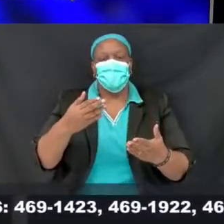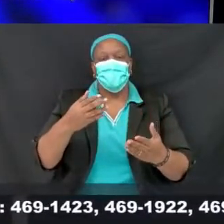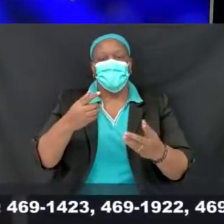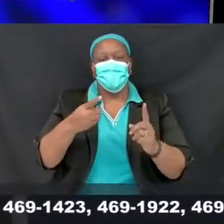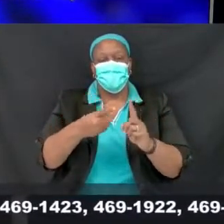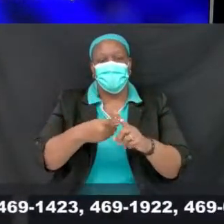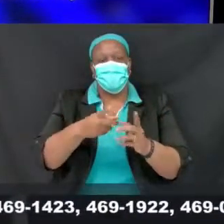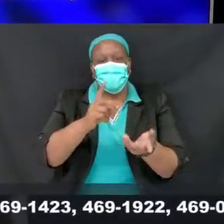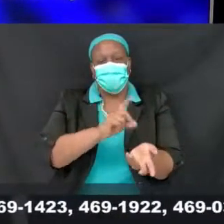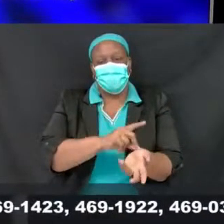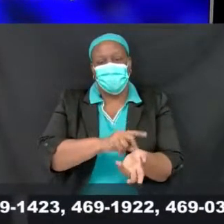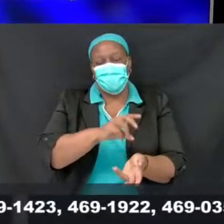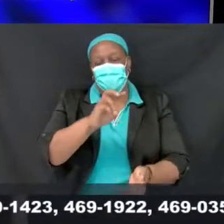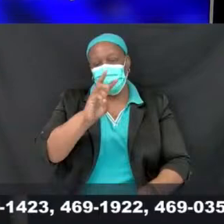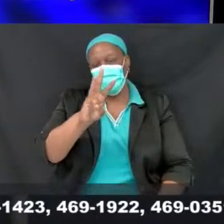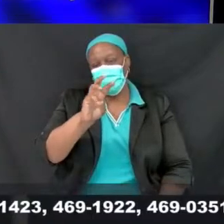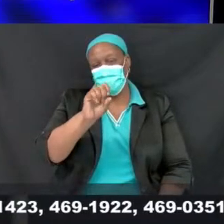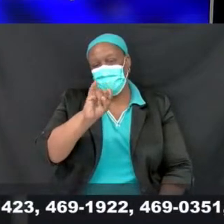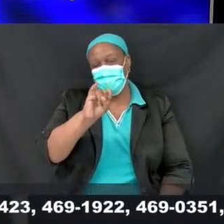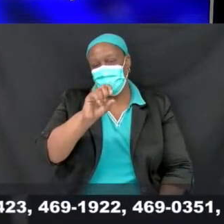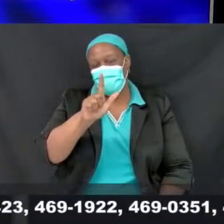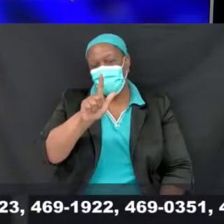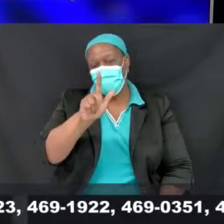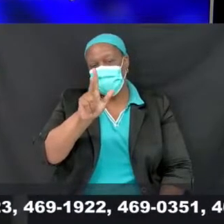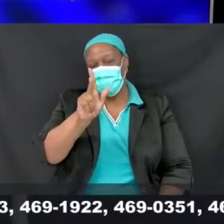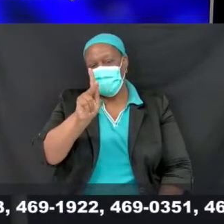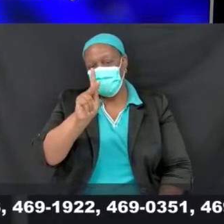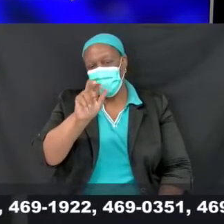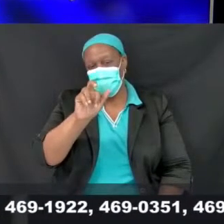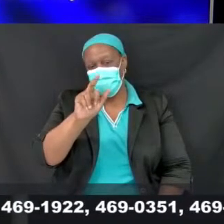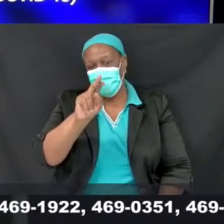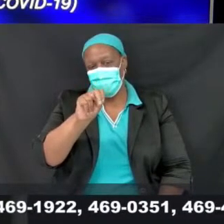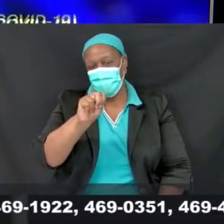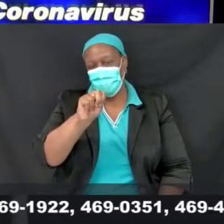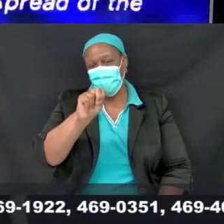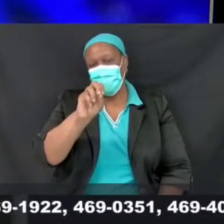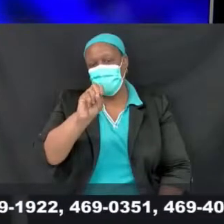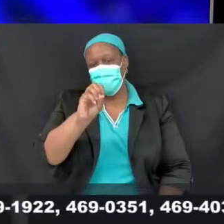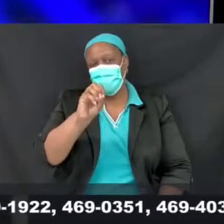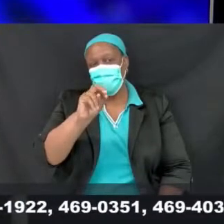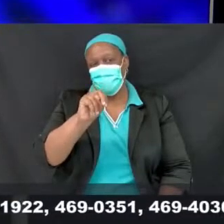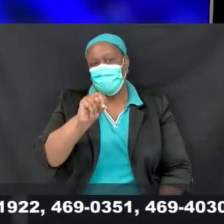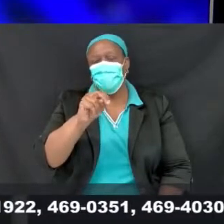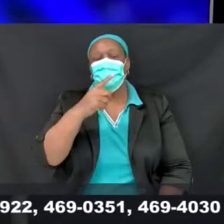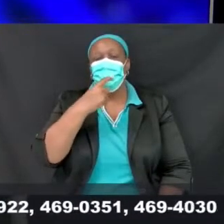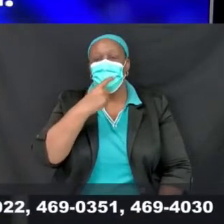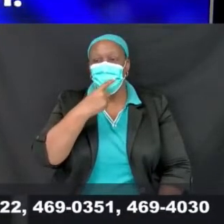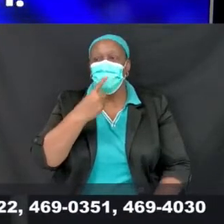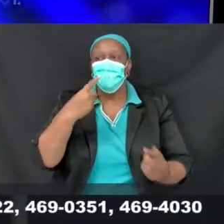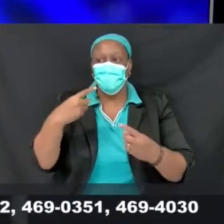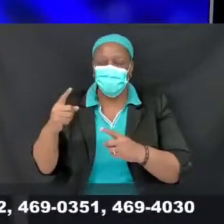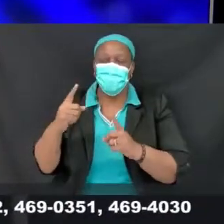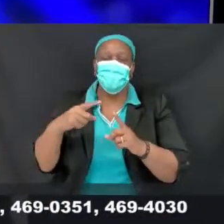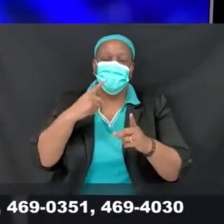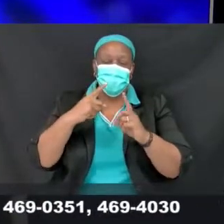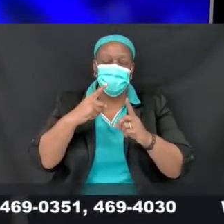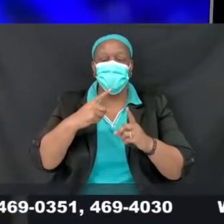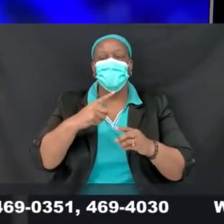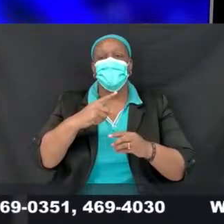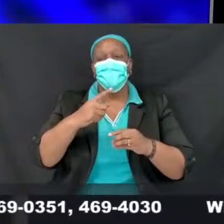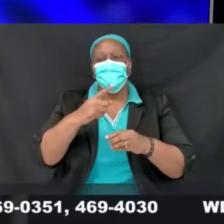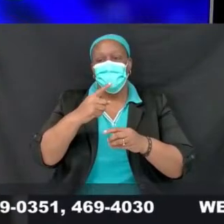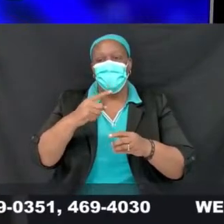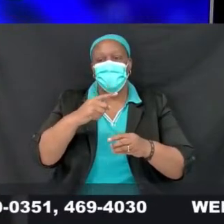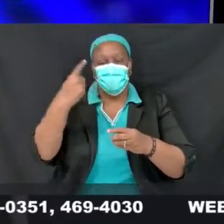Wilkinson for being the Acting Chief Medical Officer in her absence. I first would like